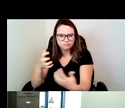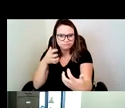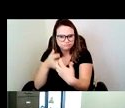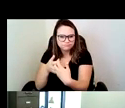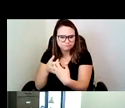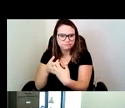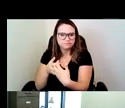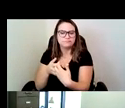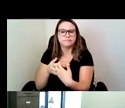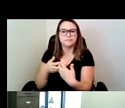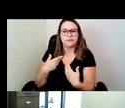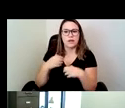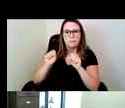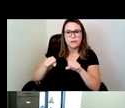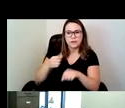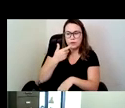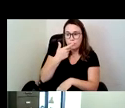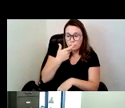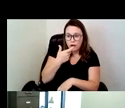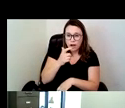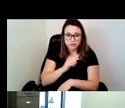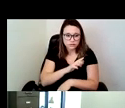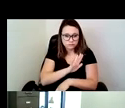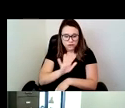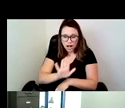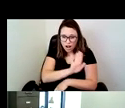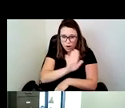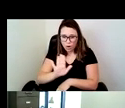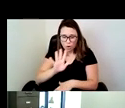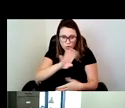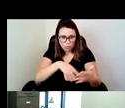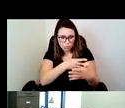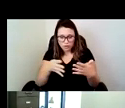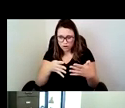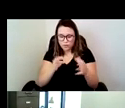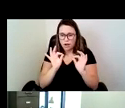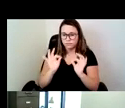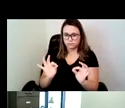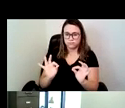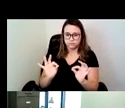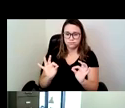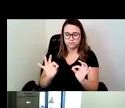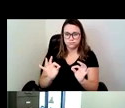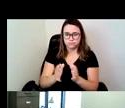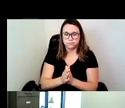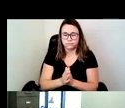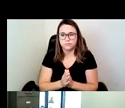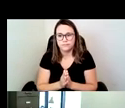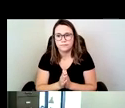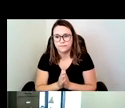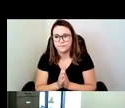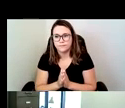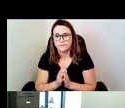to watch a class on their own schedule has great appeal. So, our caregiver offerings